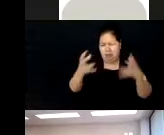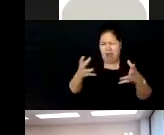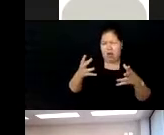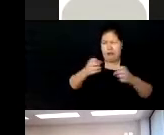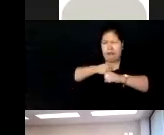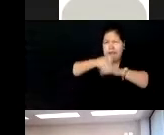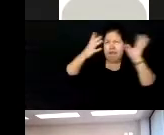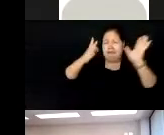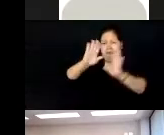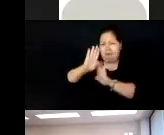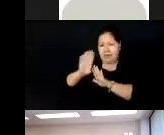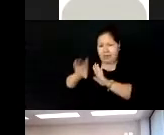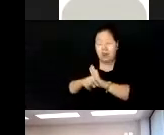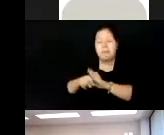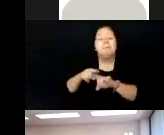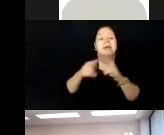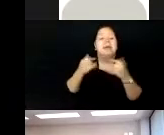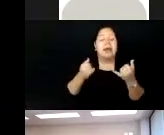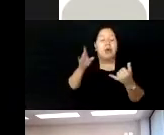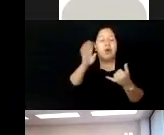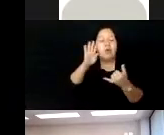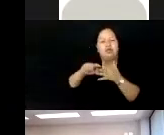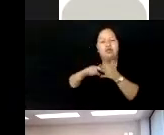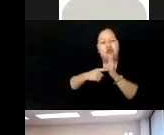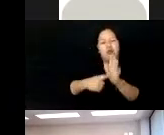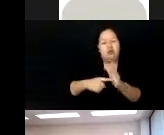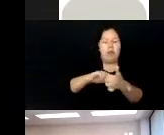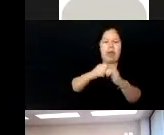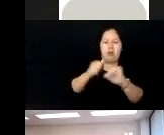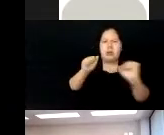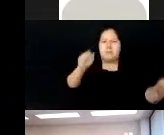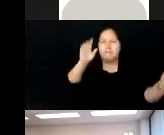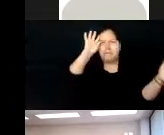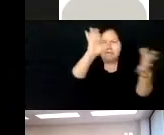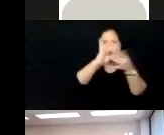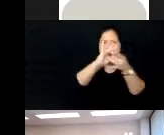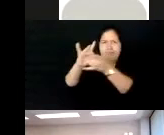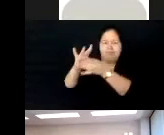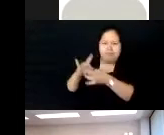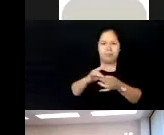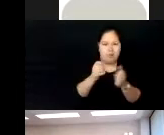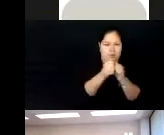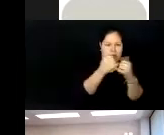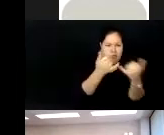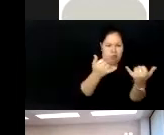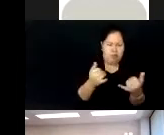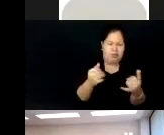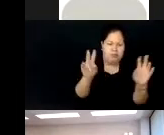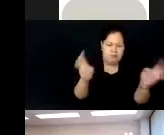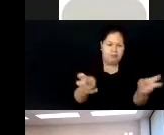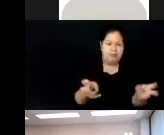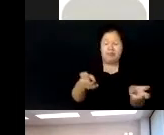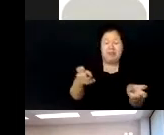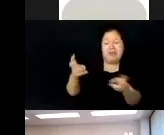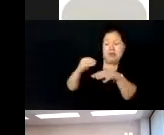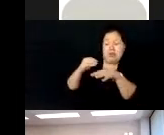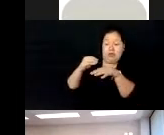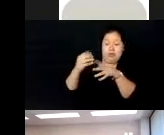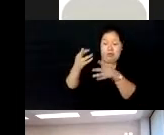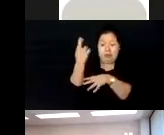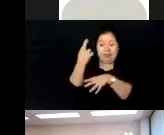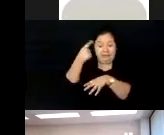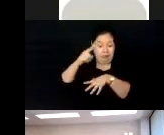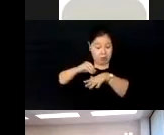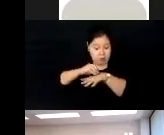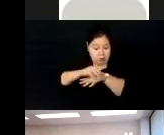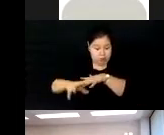to now start to pull all of this together, just simply recognizing that determinants of health is a huge topic, and it